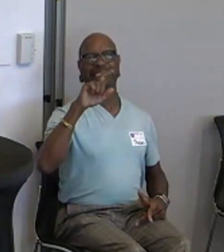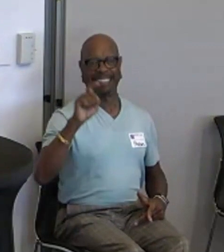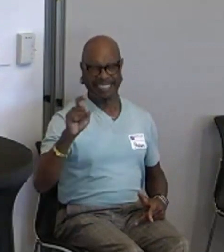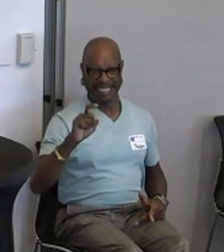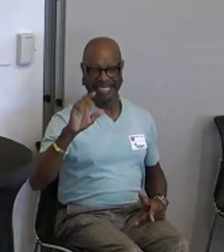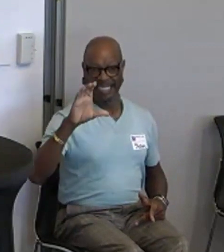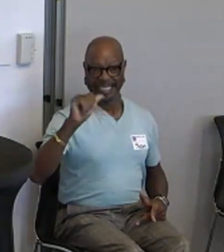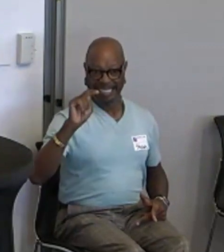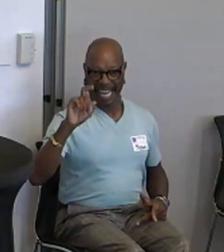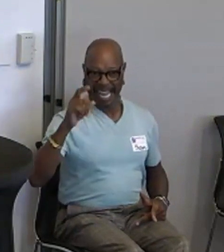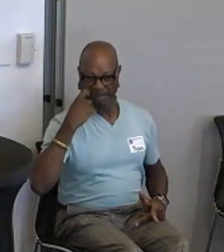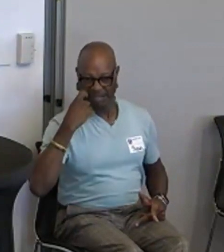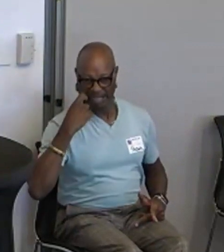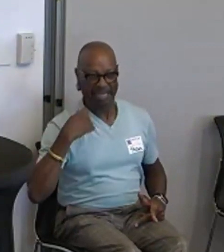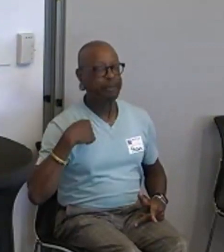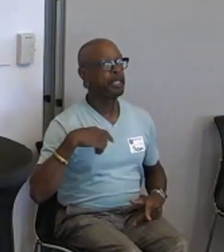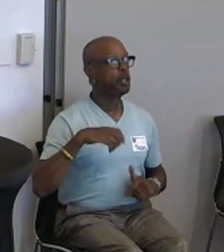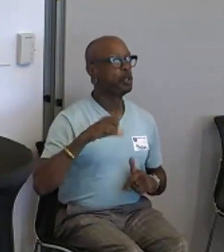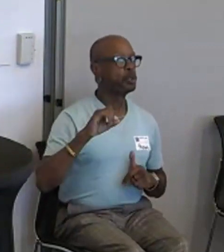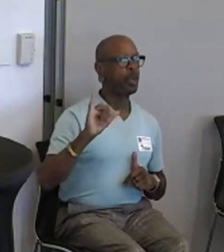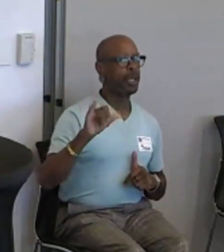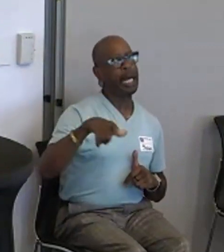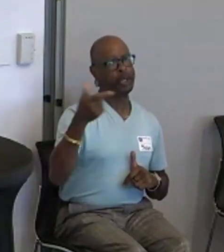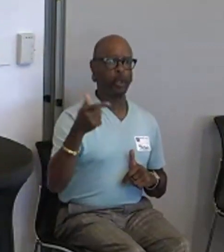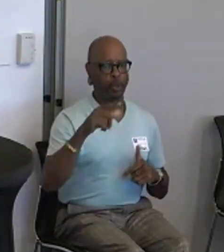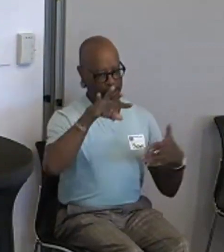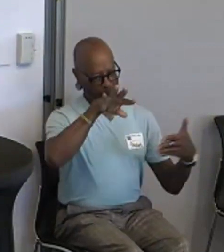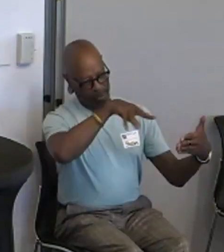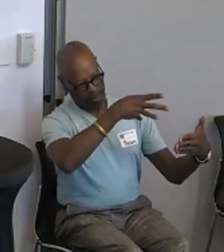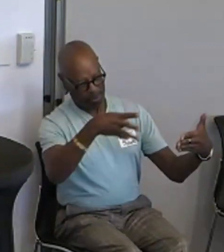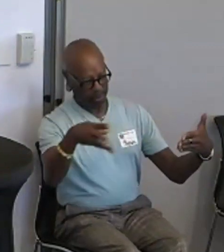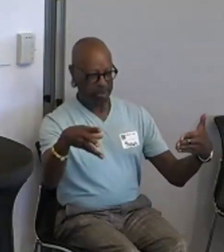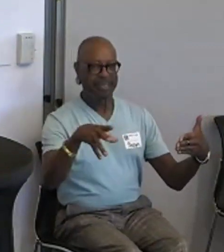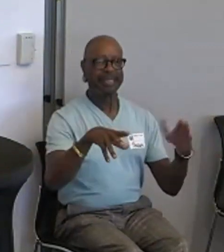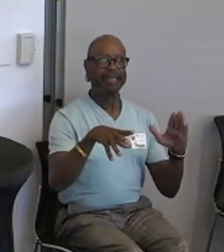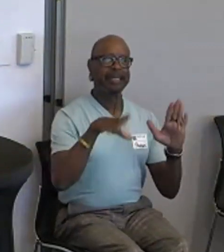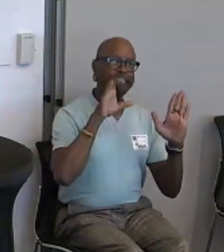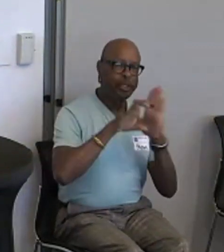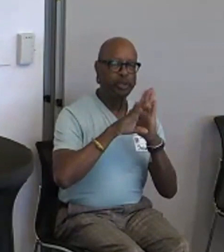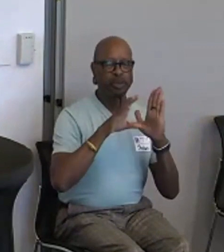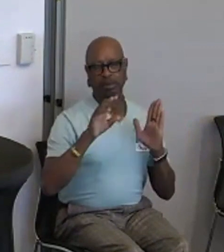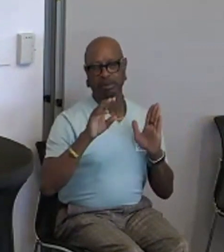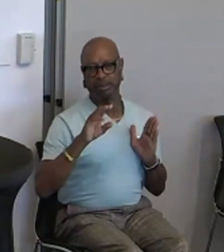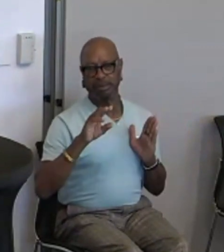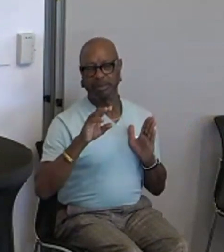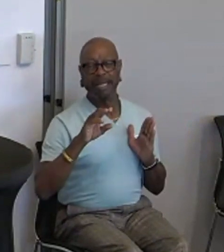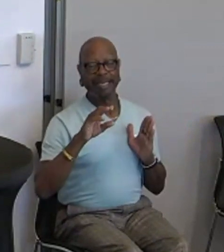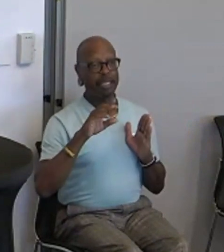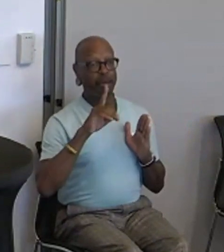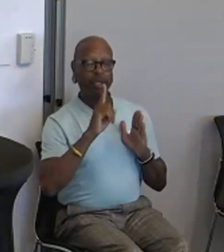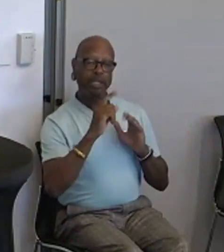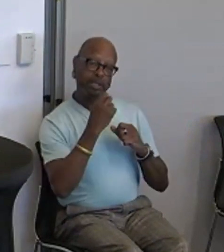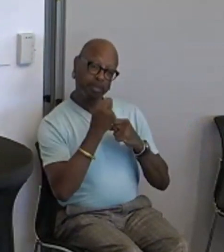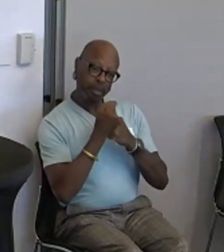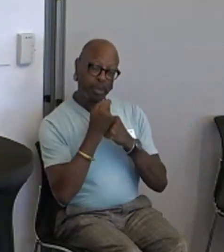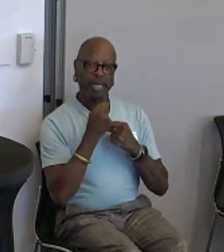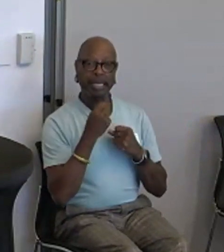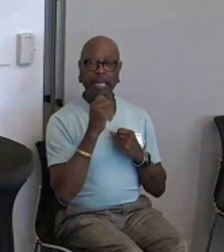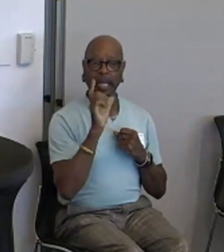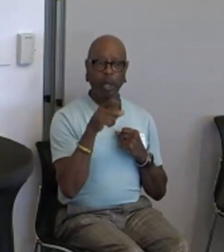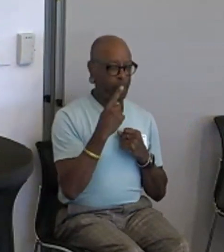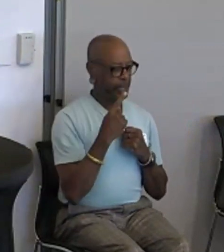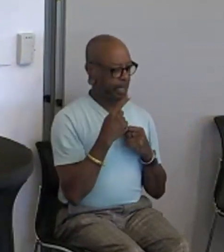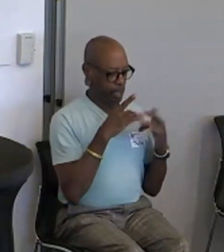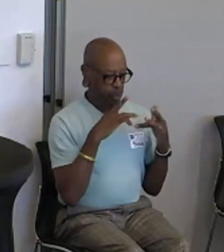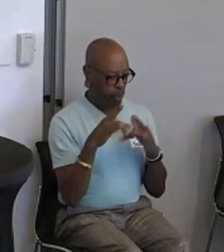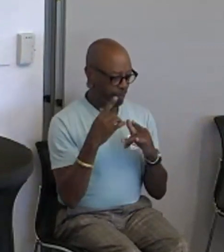graphics. And these are all sort of supporting not just the simplicity of getting from one place